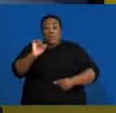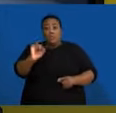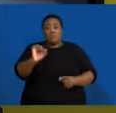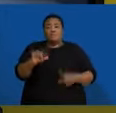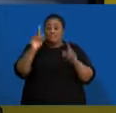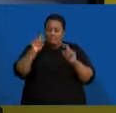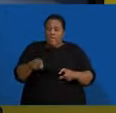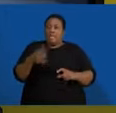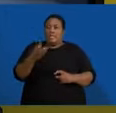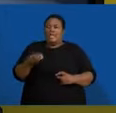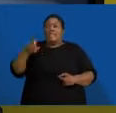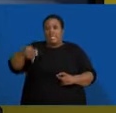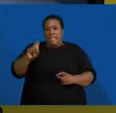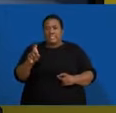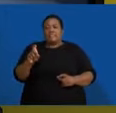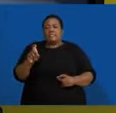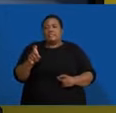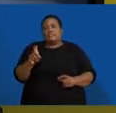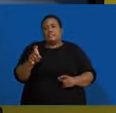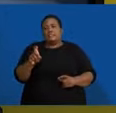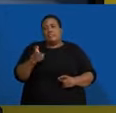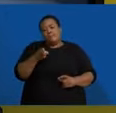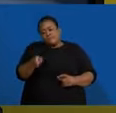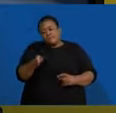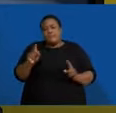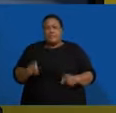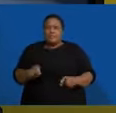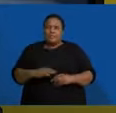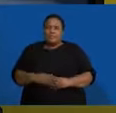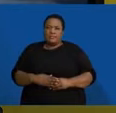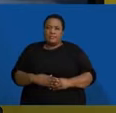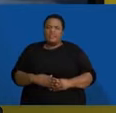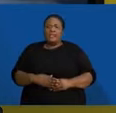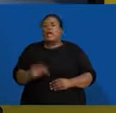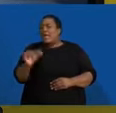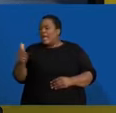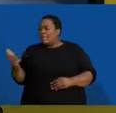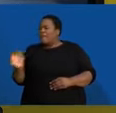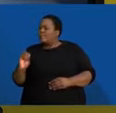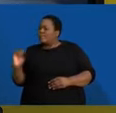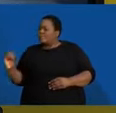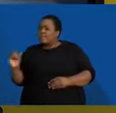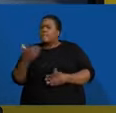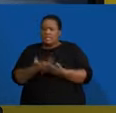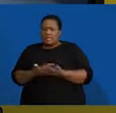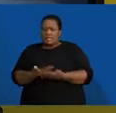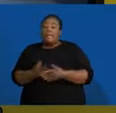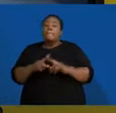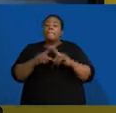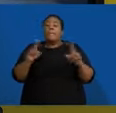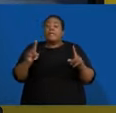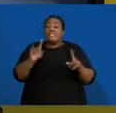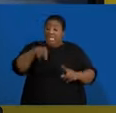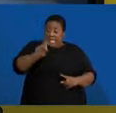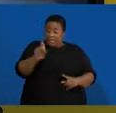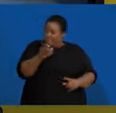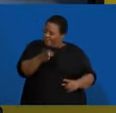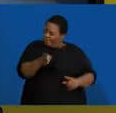have x as one of the variables that are there. It might have other variables, but as long as there is